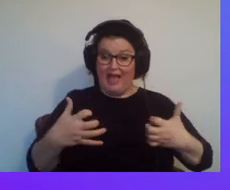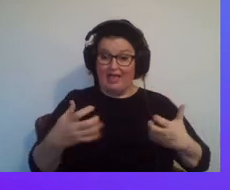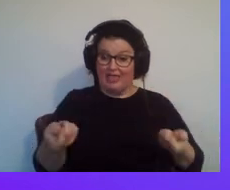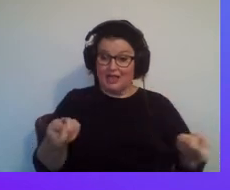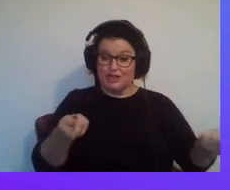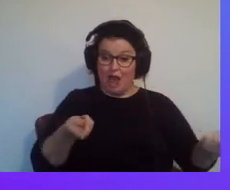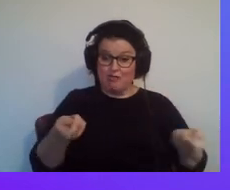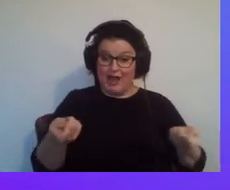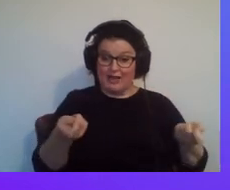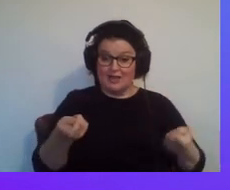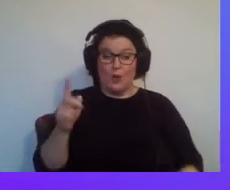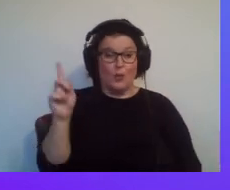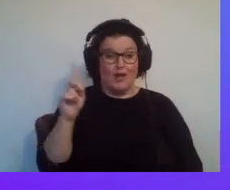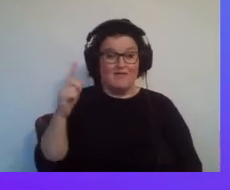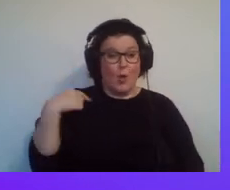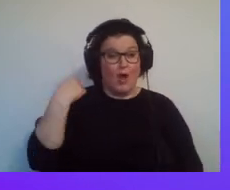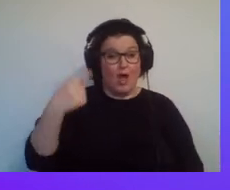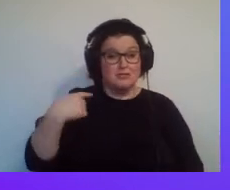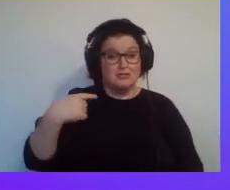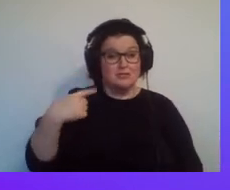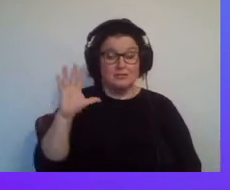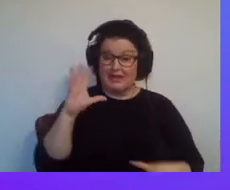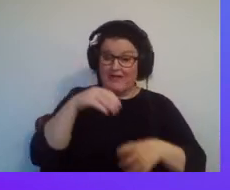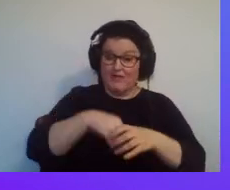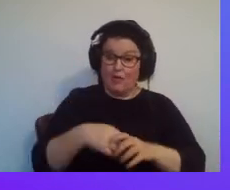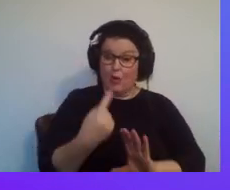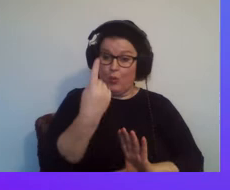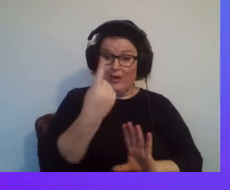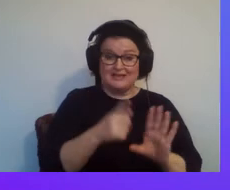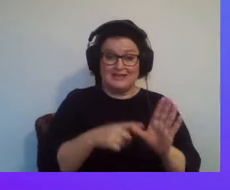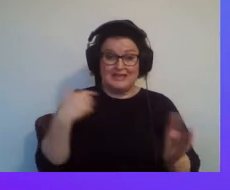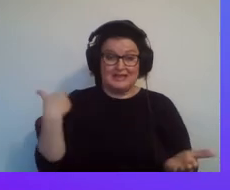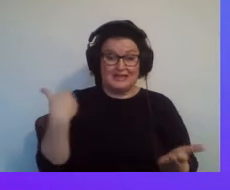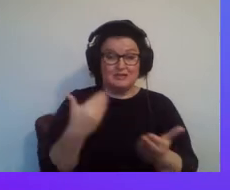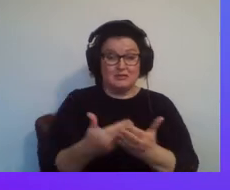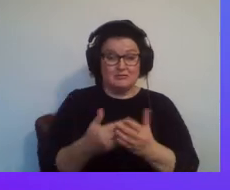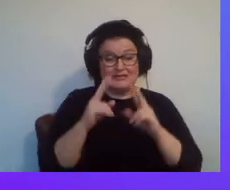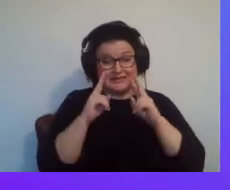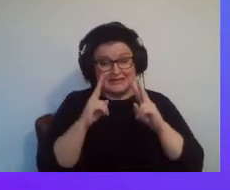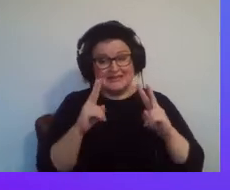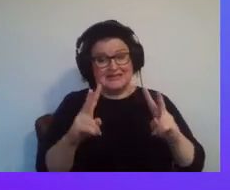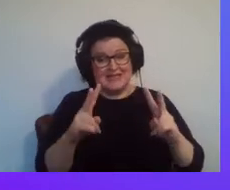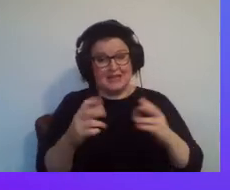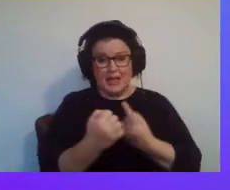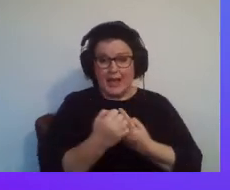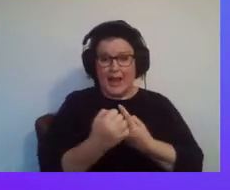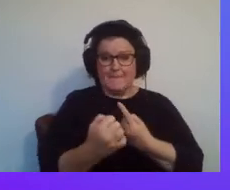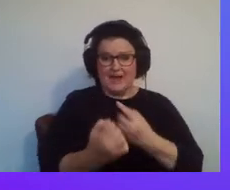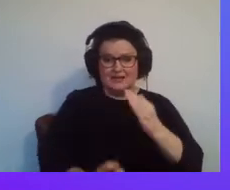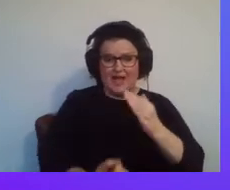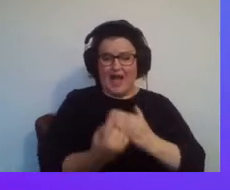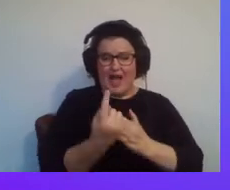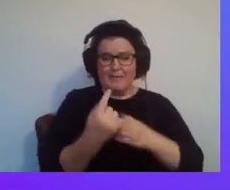year, and I have seen the impact and the toll of this pandemic on Londoners. More than